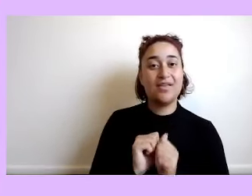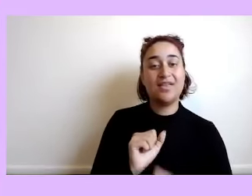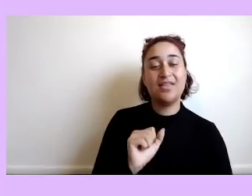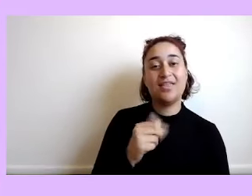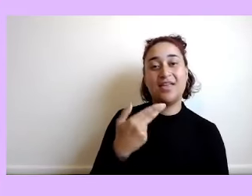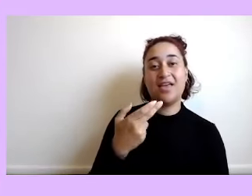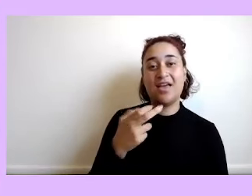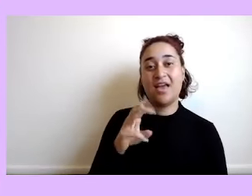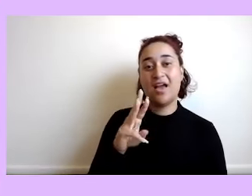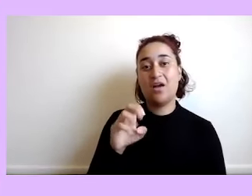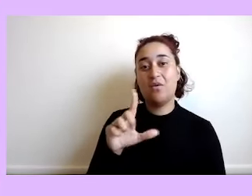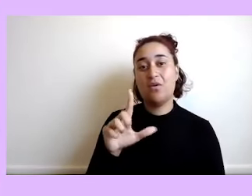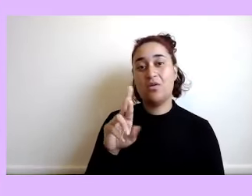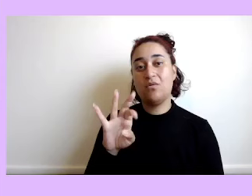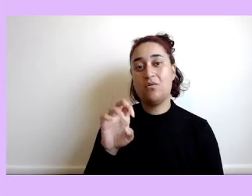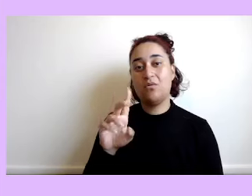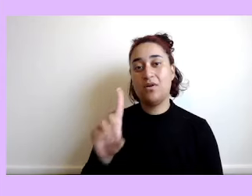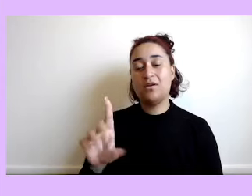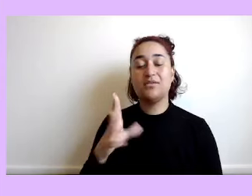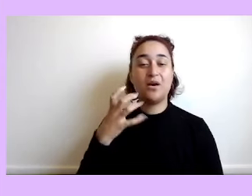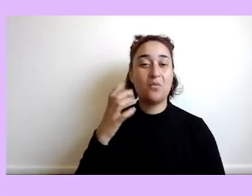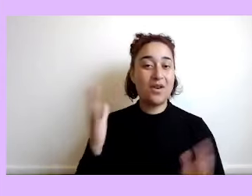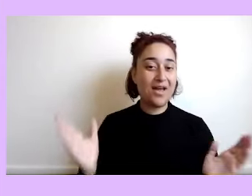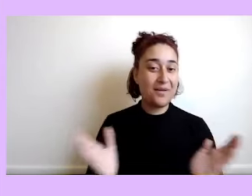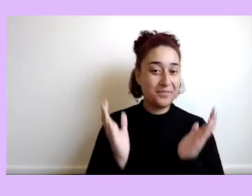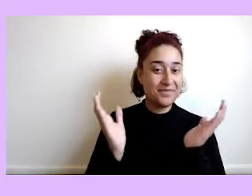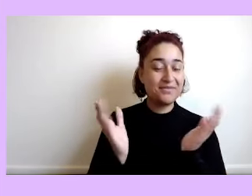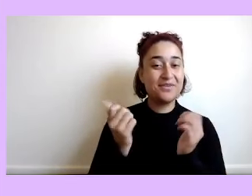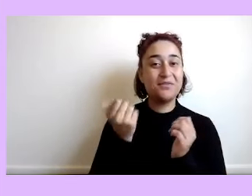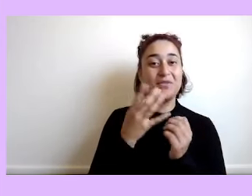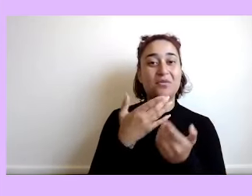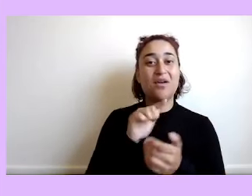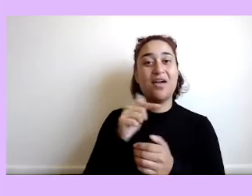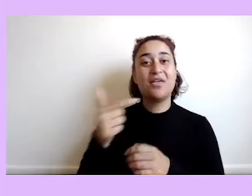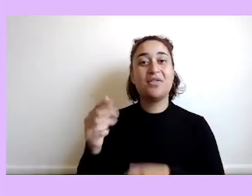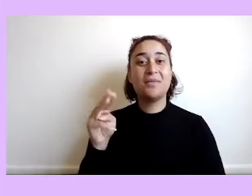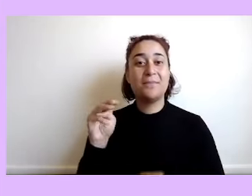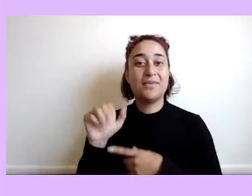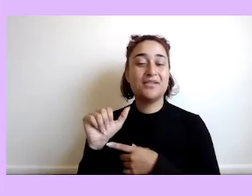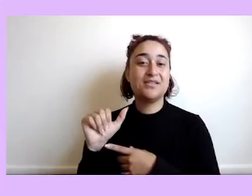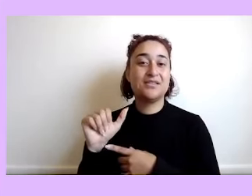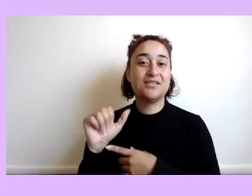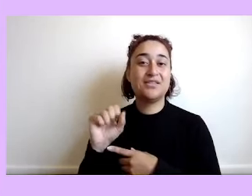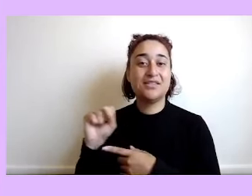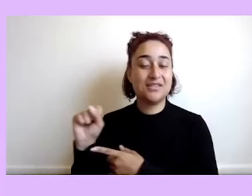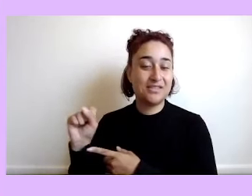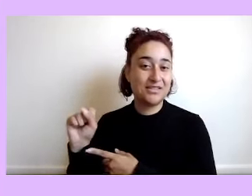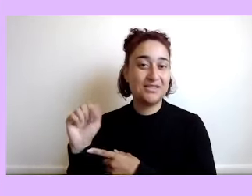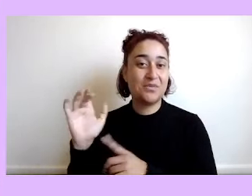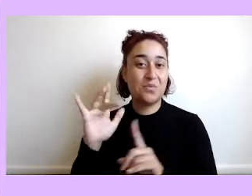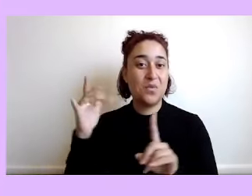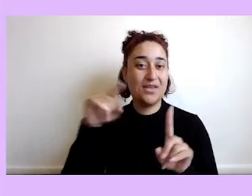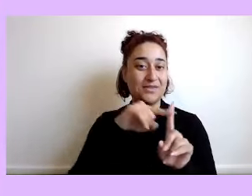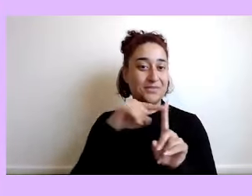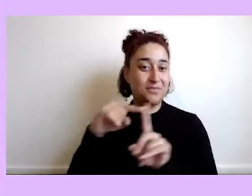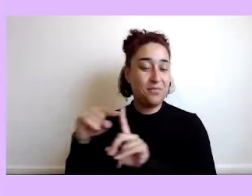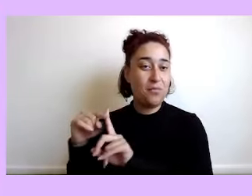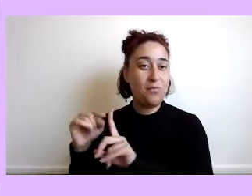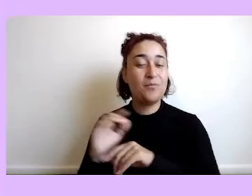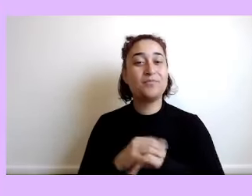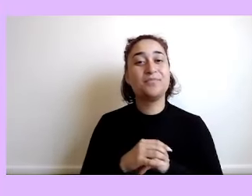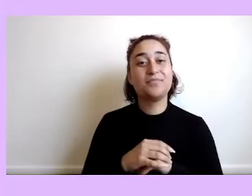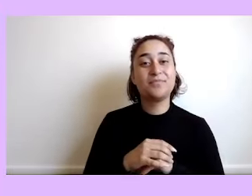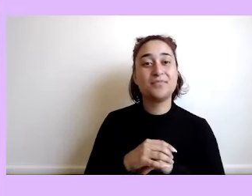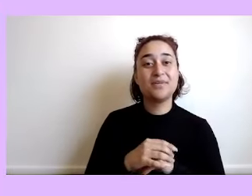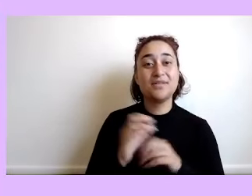hair, glasses. I want to uplift a couple other Massachusetts bright spots from where I sit. Spontaneous